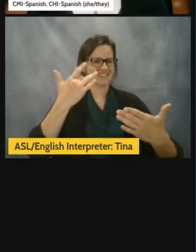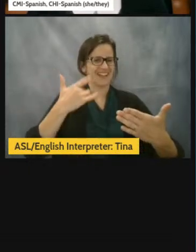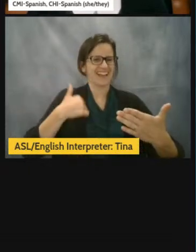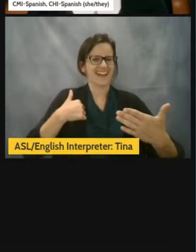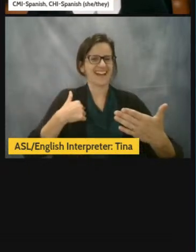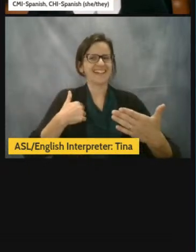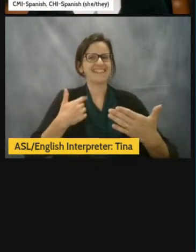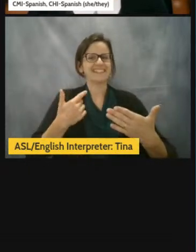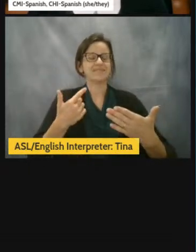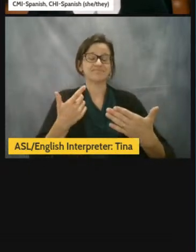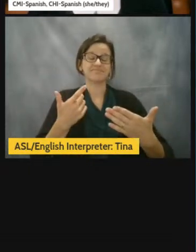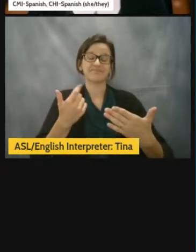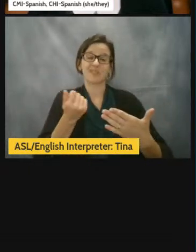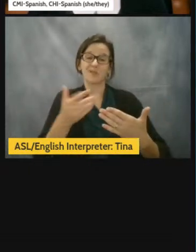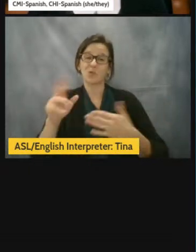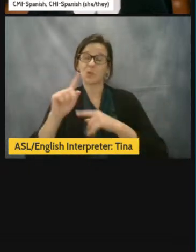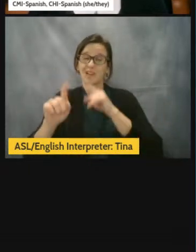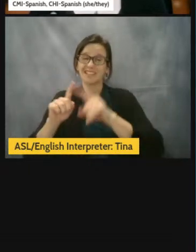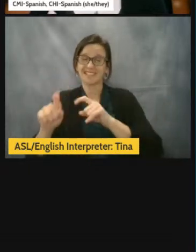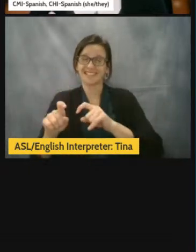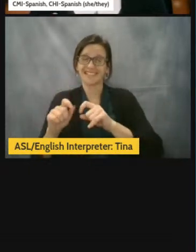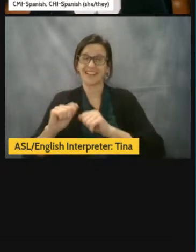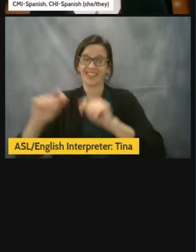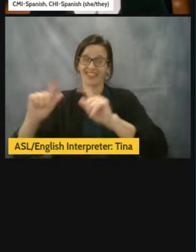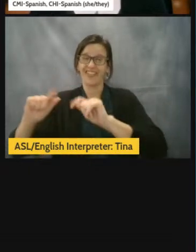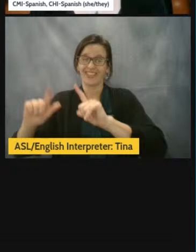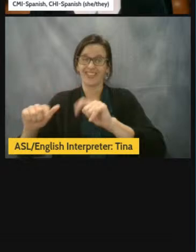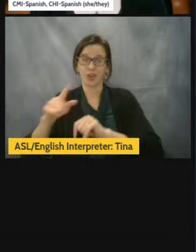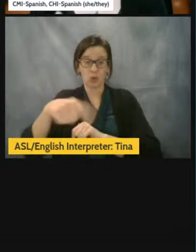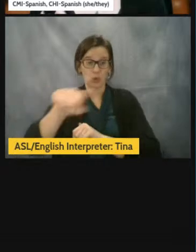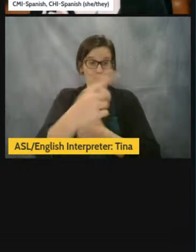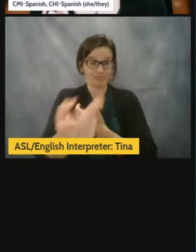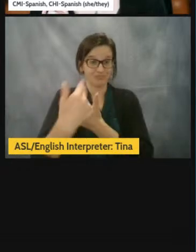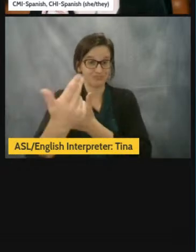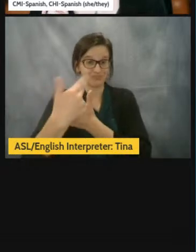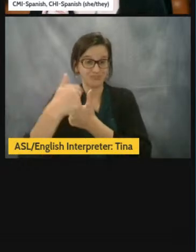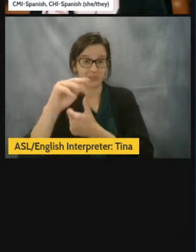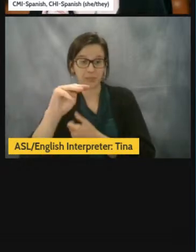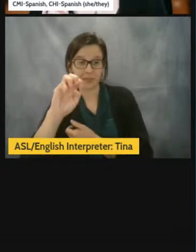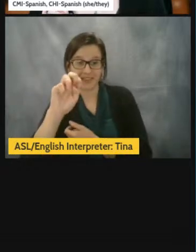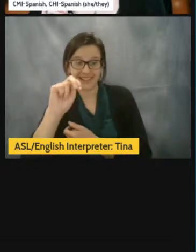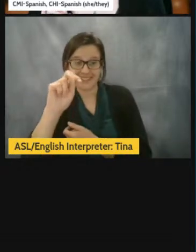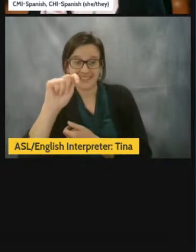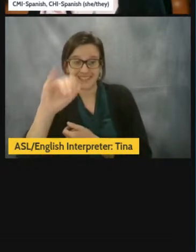some questions. Let me pull up the answers to the next question.